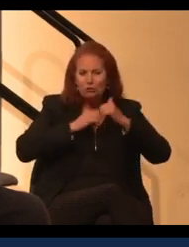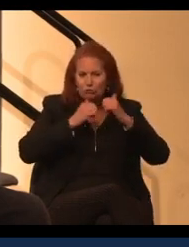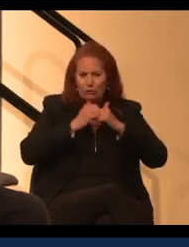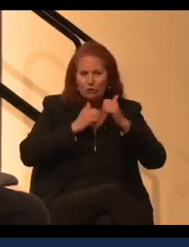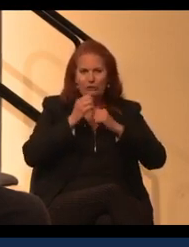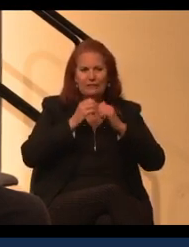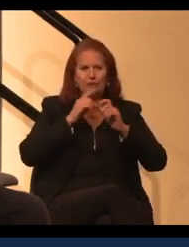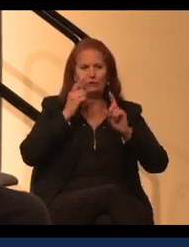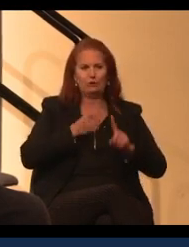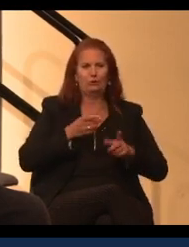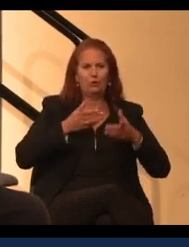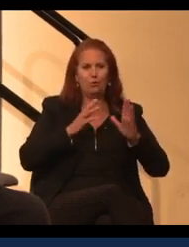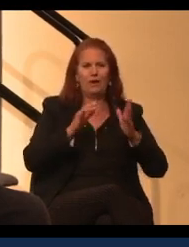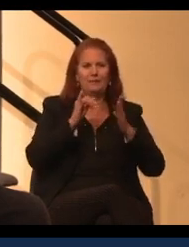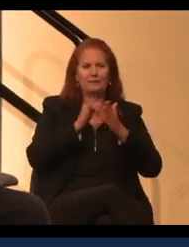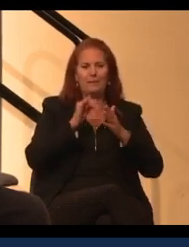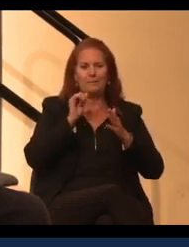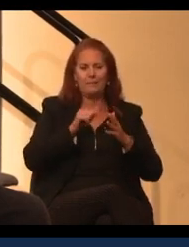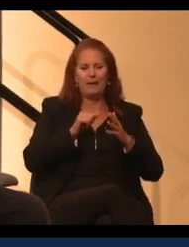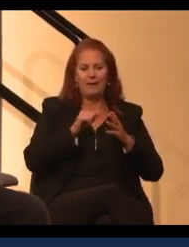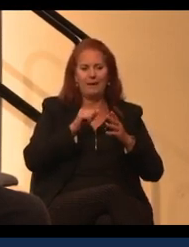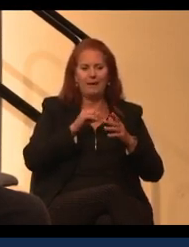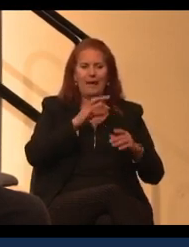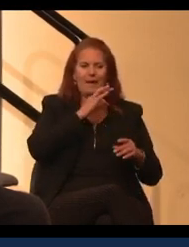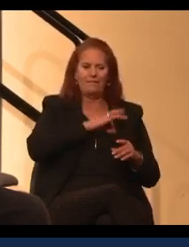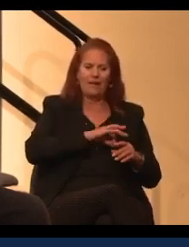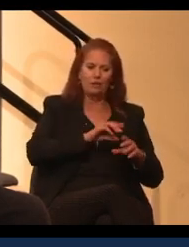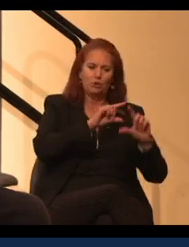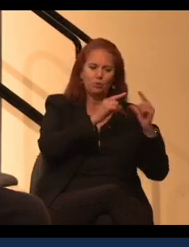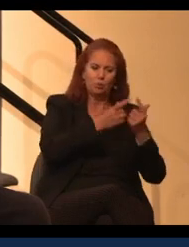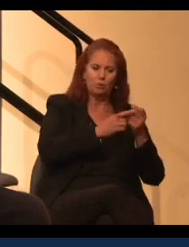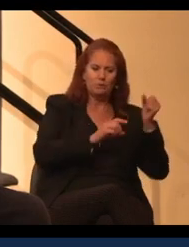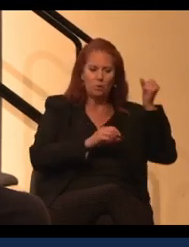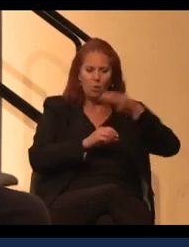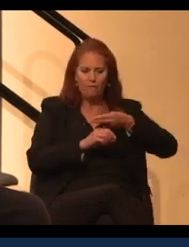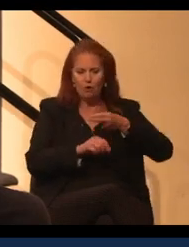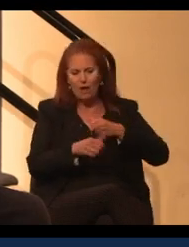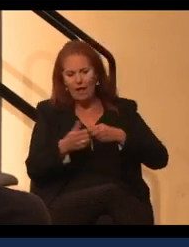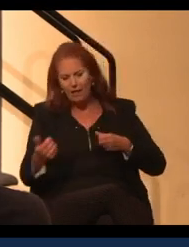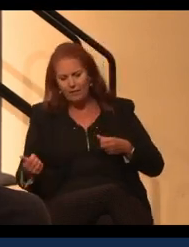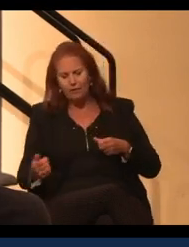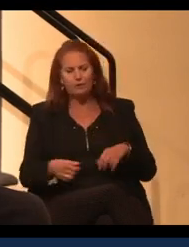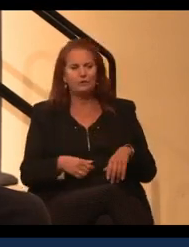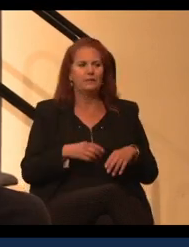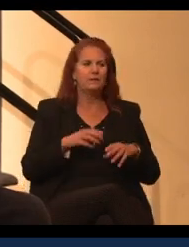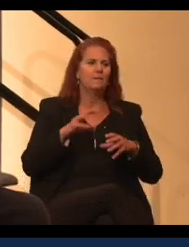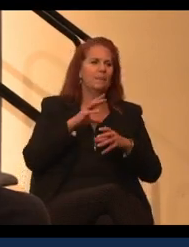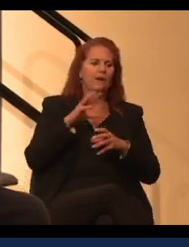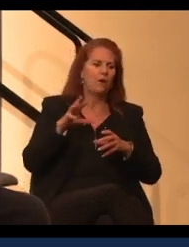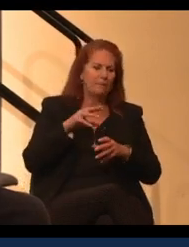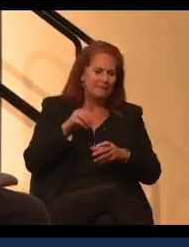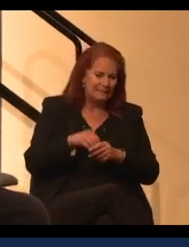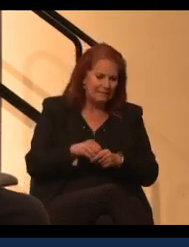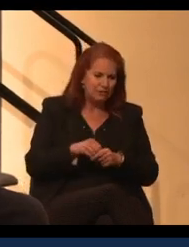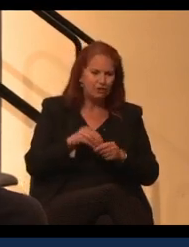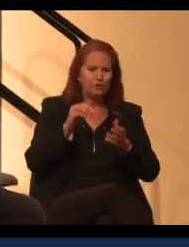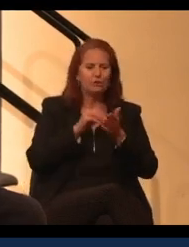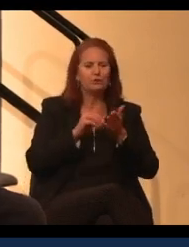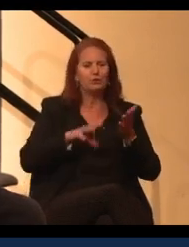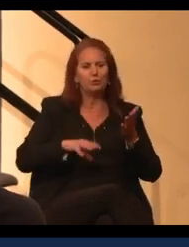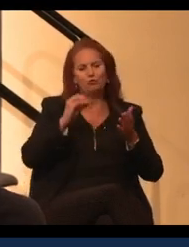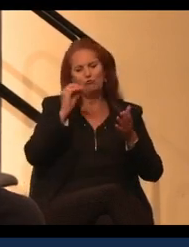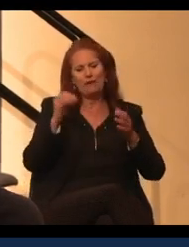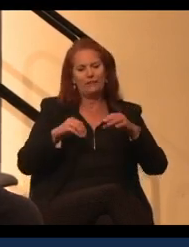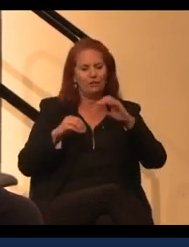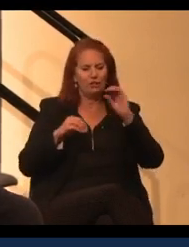in certain ways that may advantage some groups over others? Of course, the composition, student ratios,